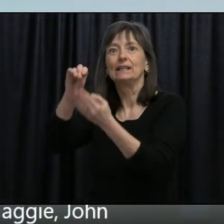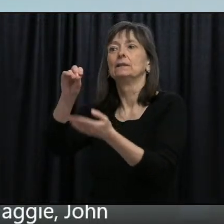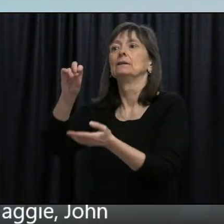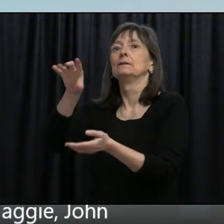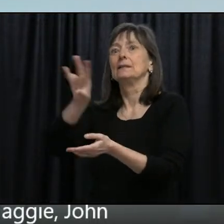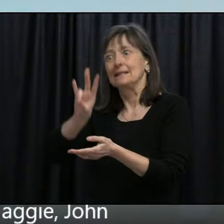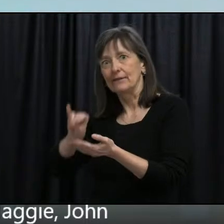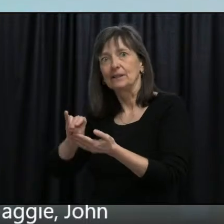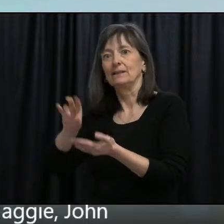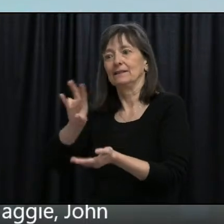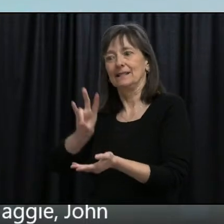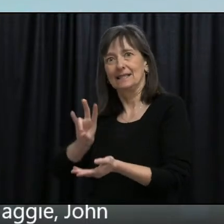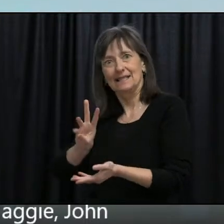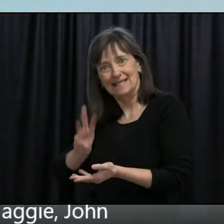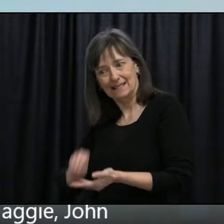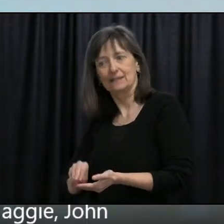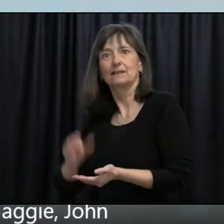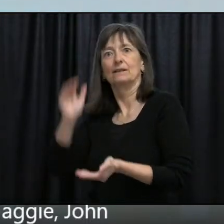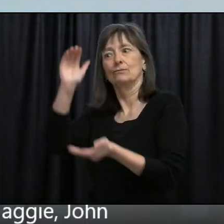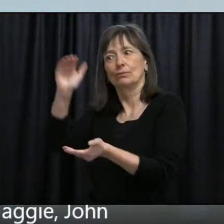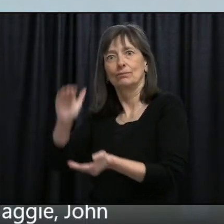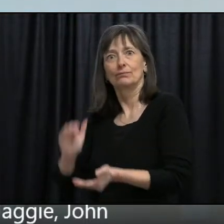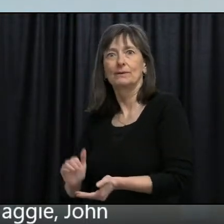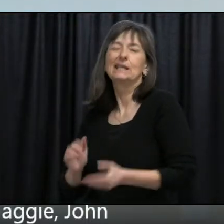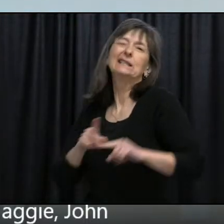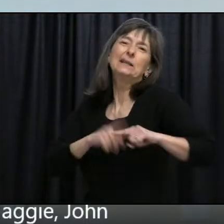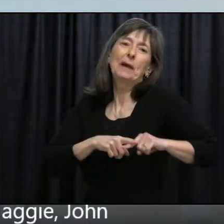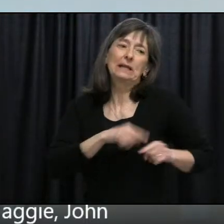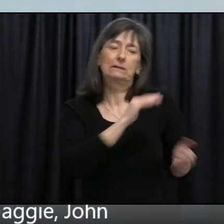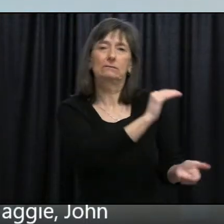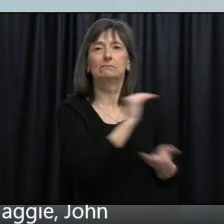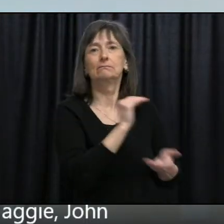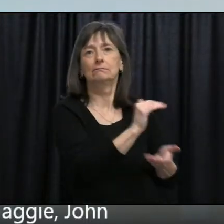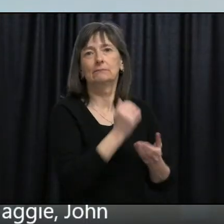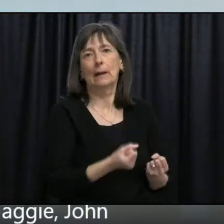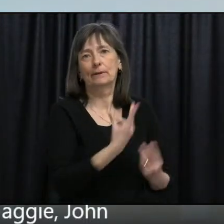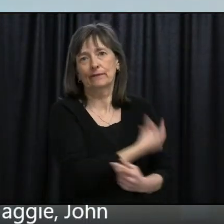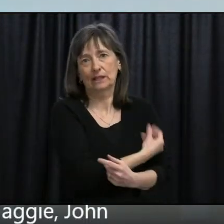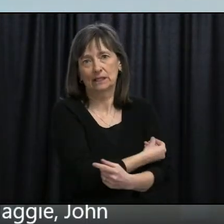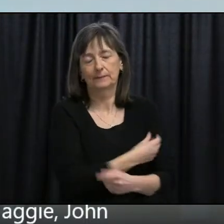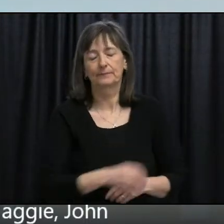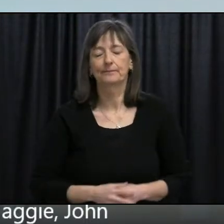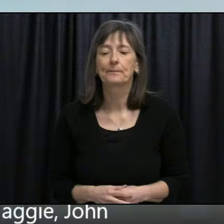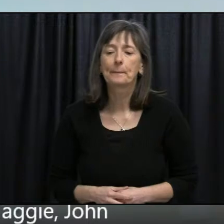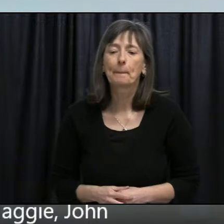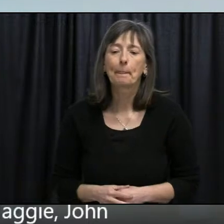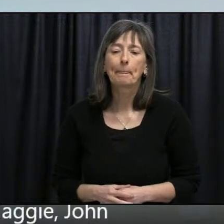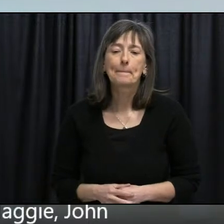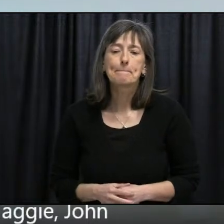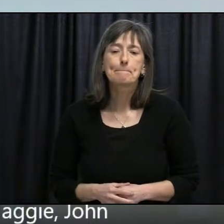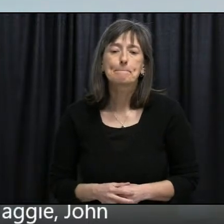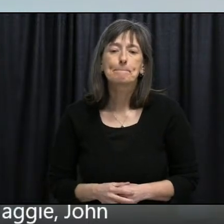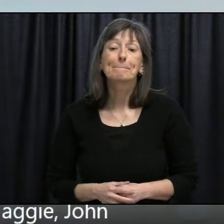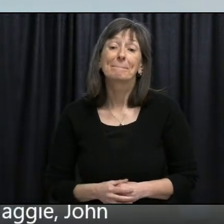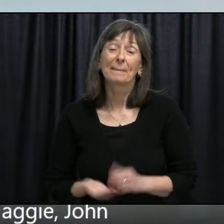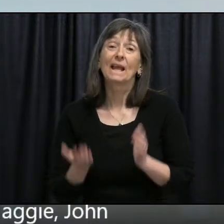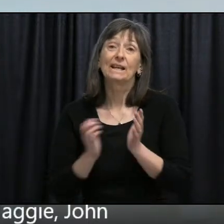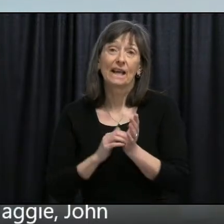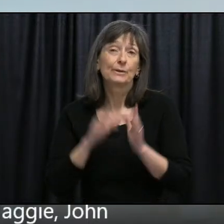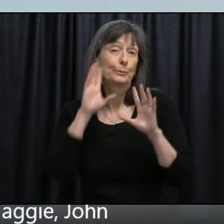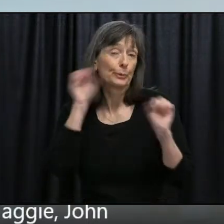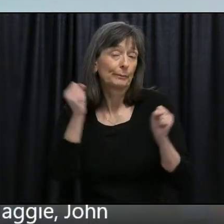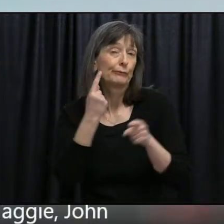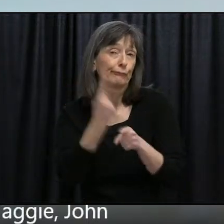we will work through over the course of the next few weeks. As the Premier referenced, contingent on numbers, there is again a